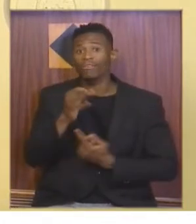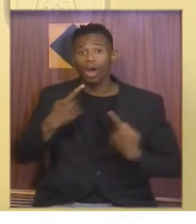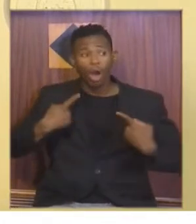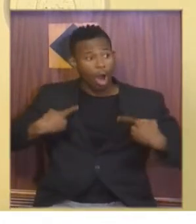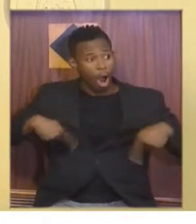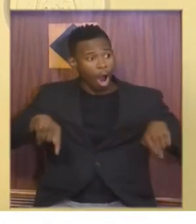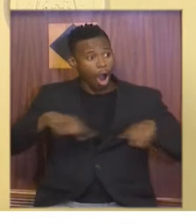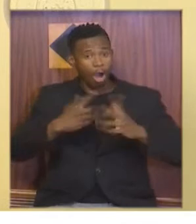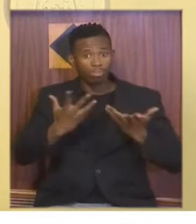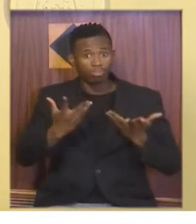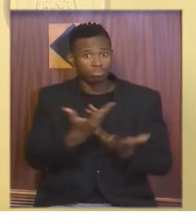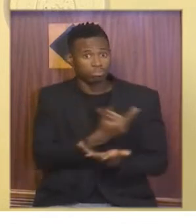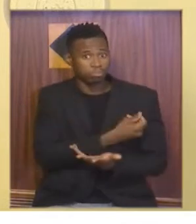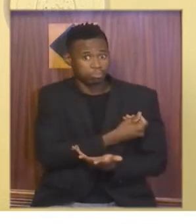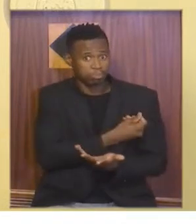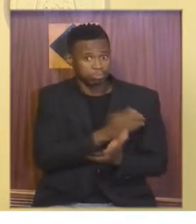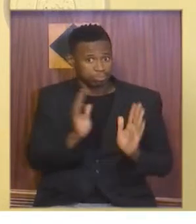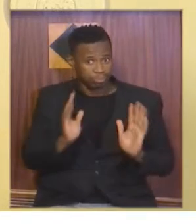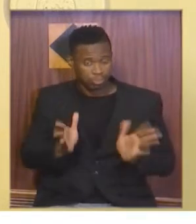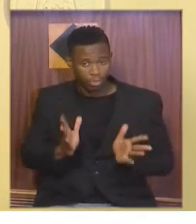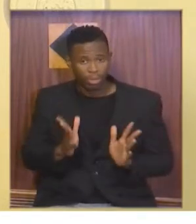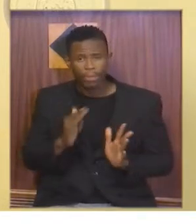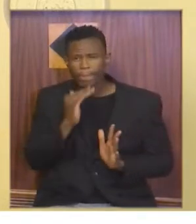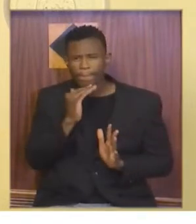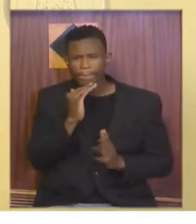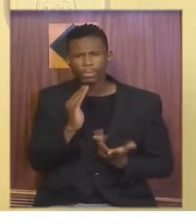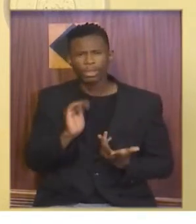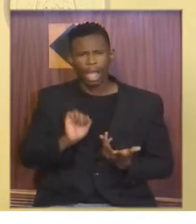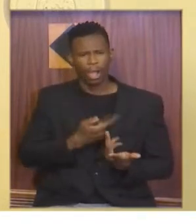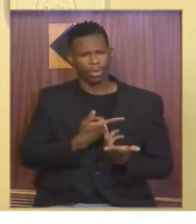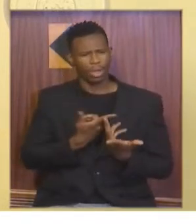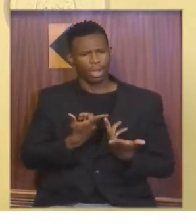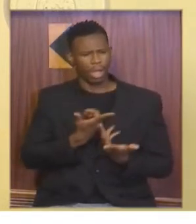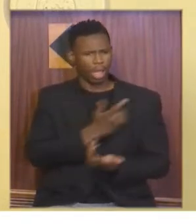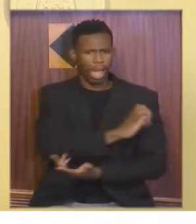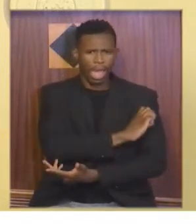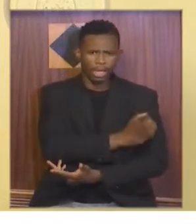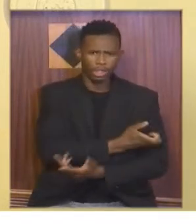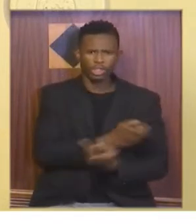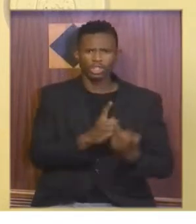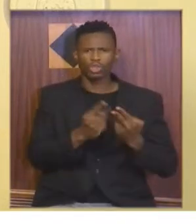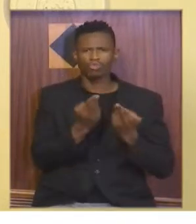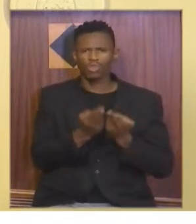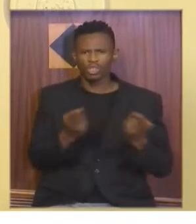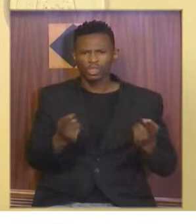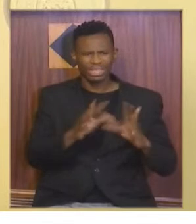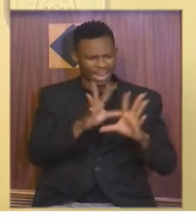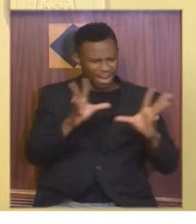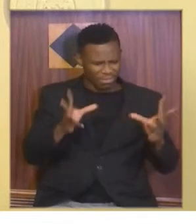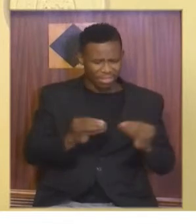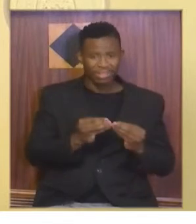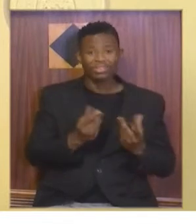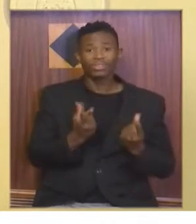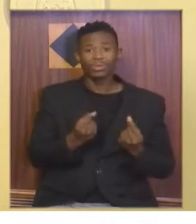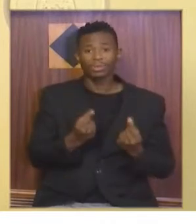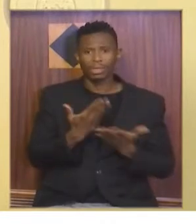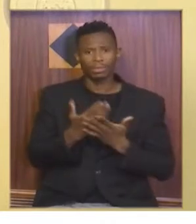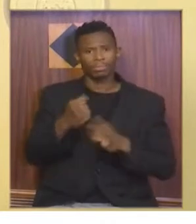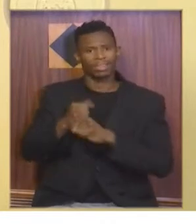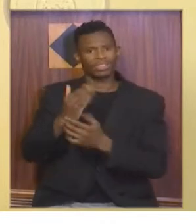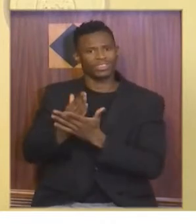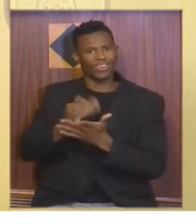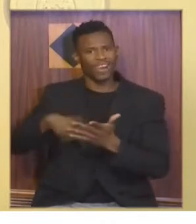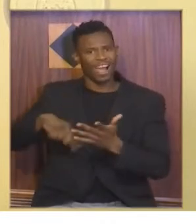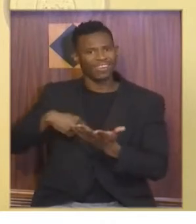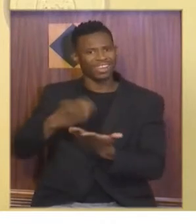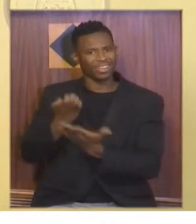can turn our energy, our resources, and effort to rebuilding our economy and creating much